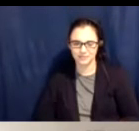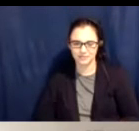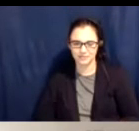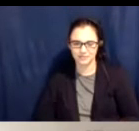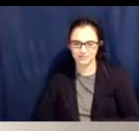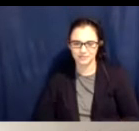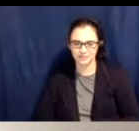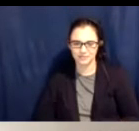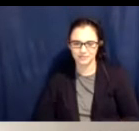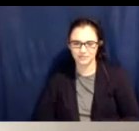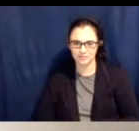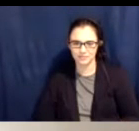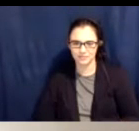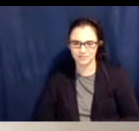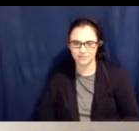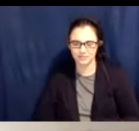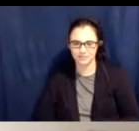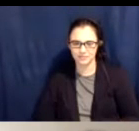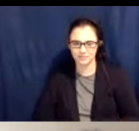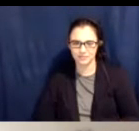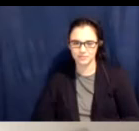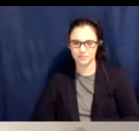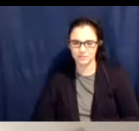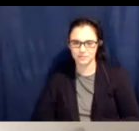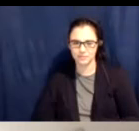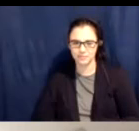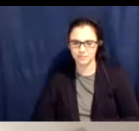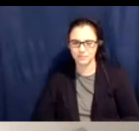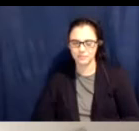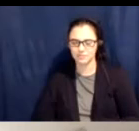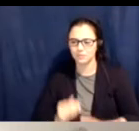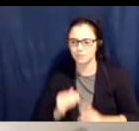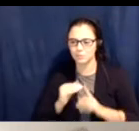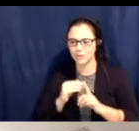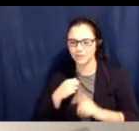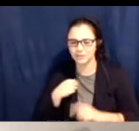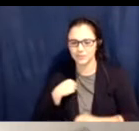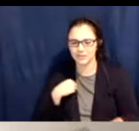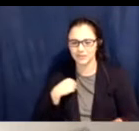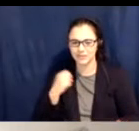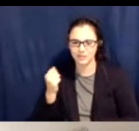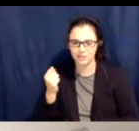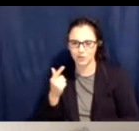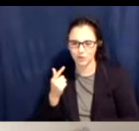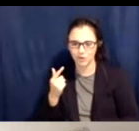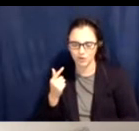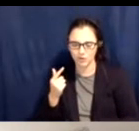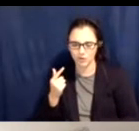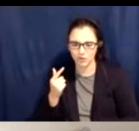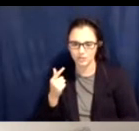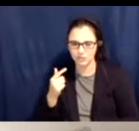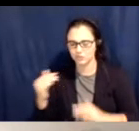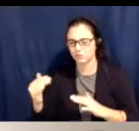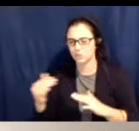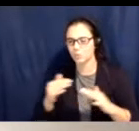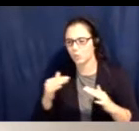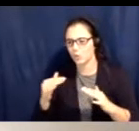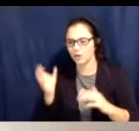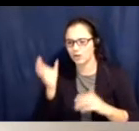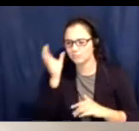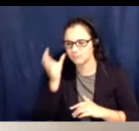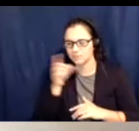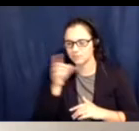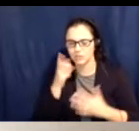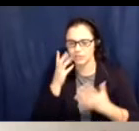It reminds me of it just reminds me of all of those mass graves from war. It's really sad, kind of